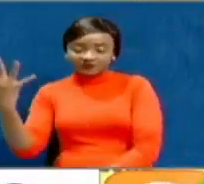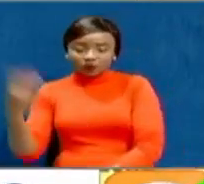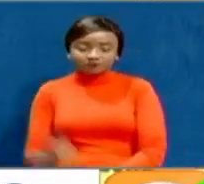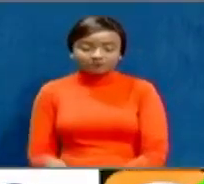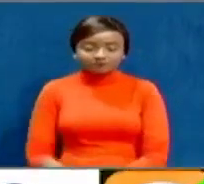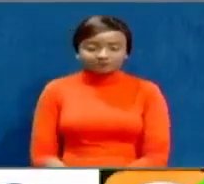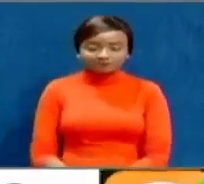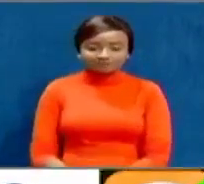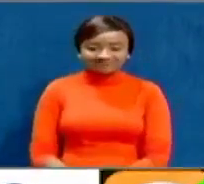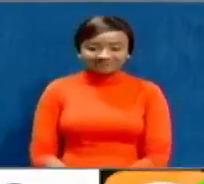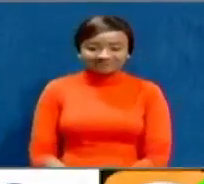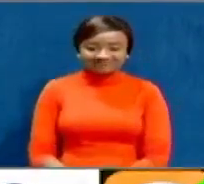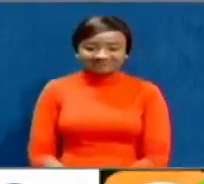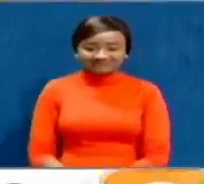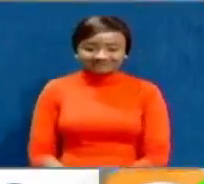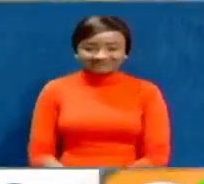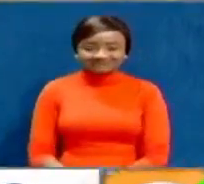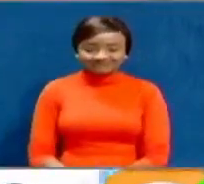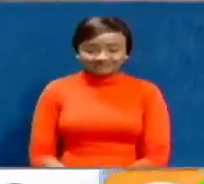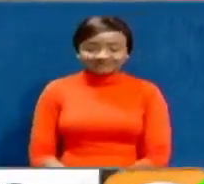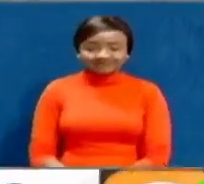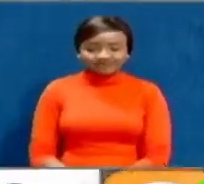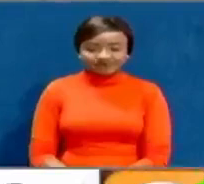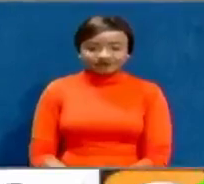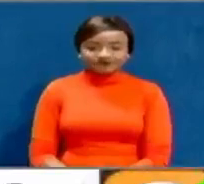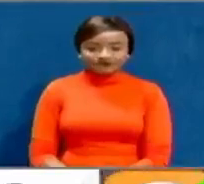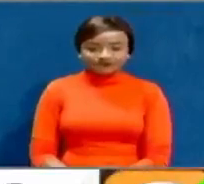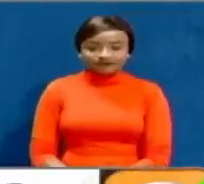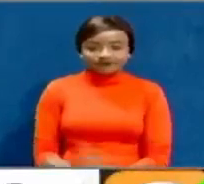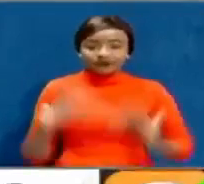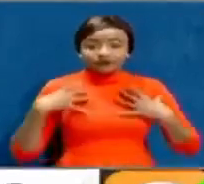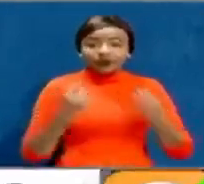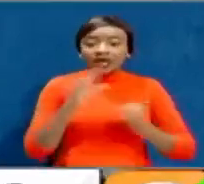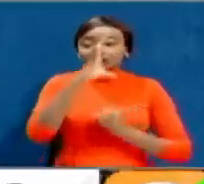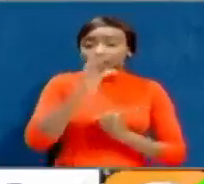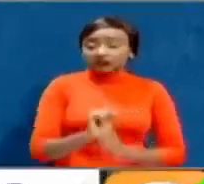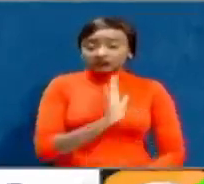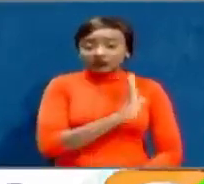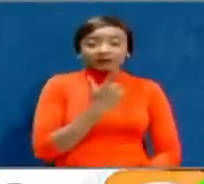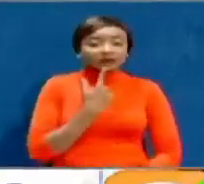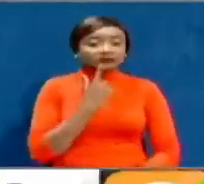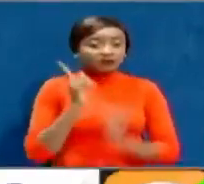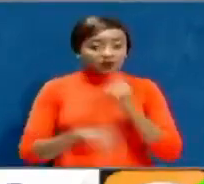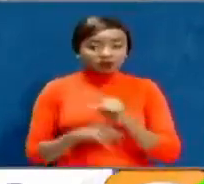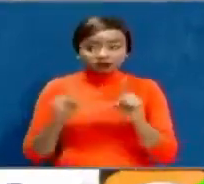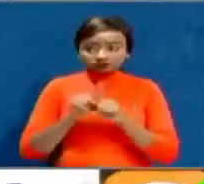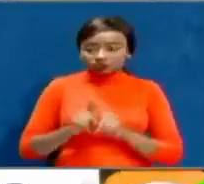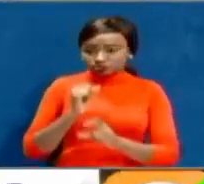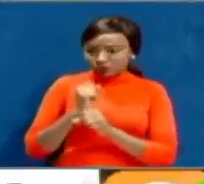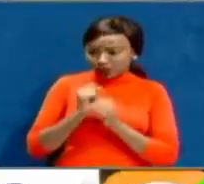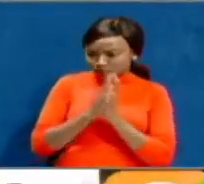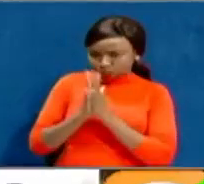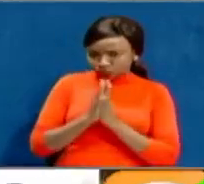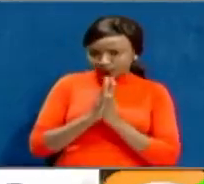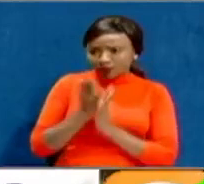the oldest is 94 years old. Health Cabinet Secretary Mutahi Kagwe, alongside Kenyatta